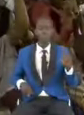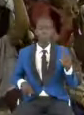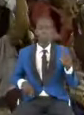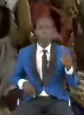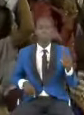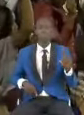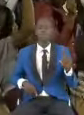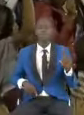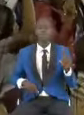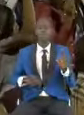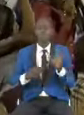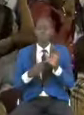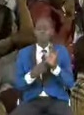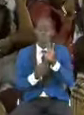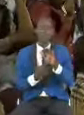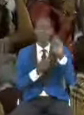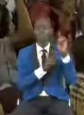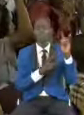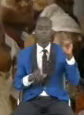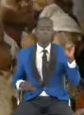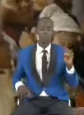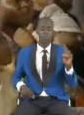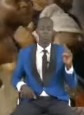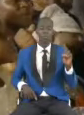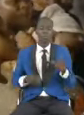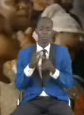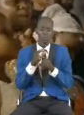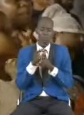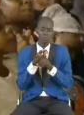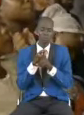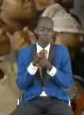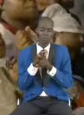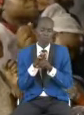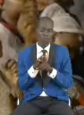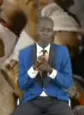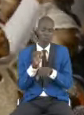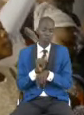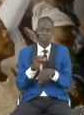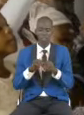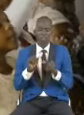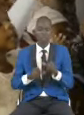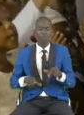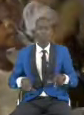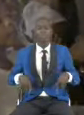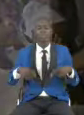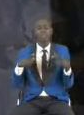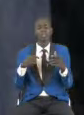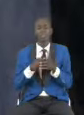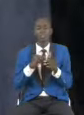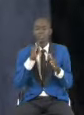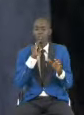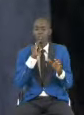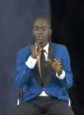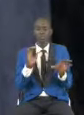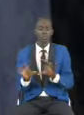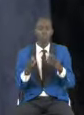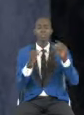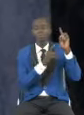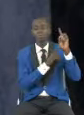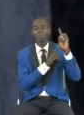manifestation, operation in every life. It is done. Thank you, Lord.